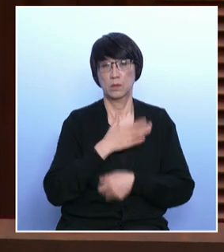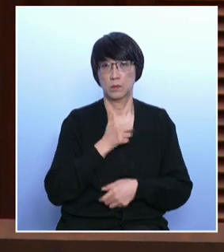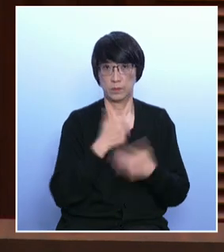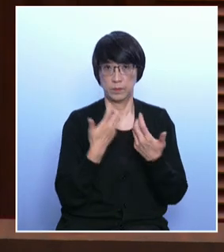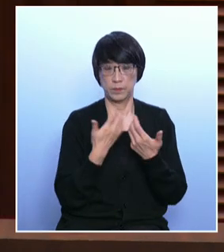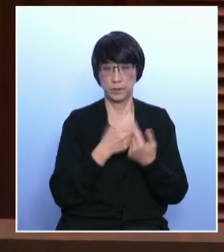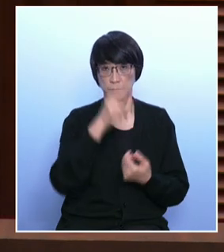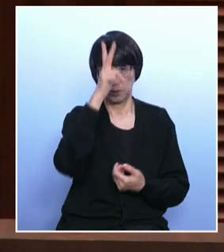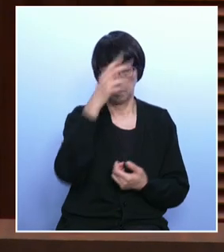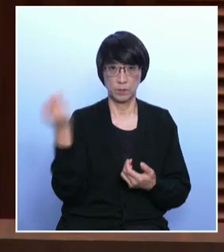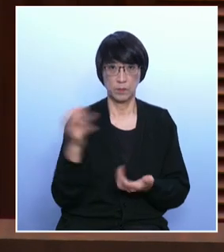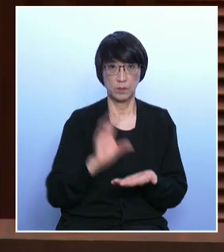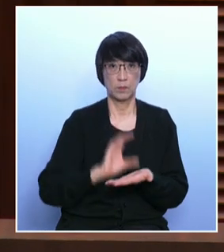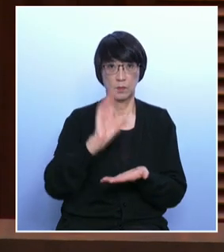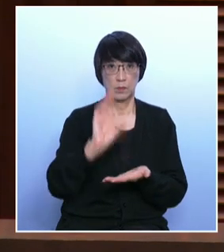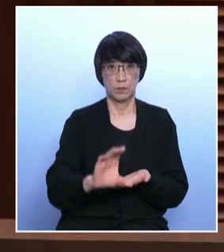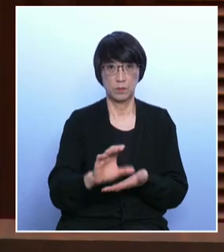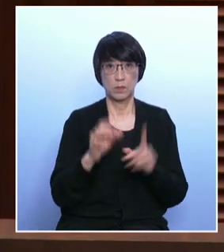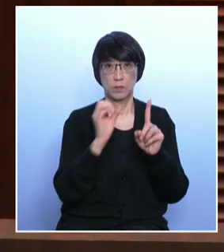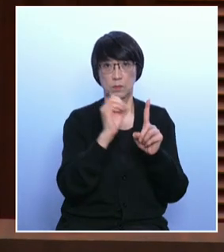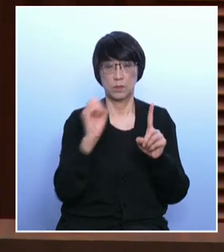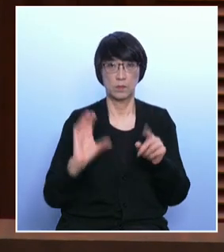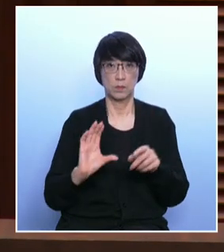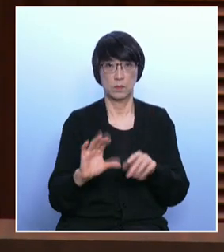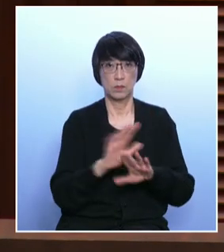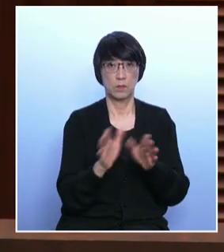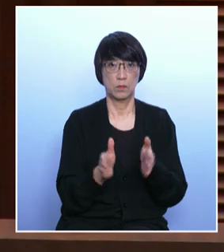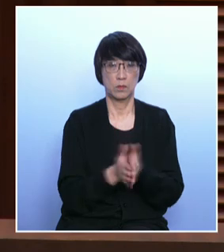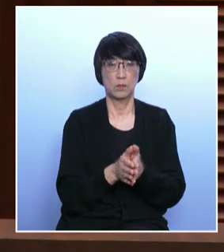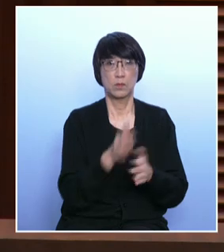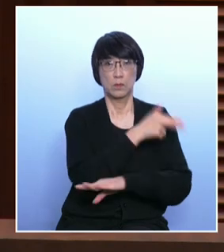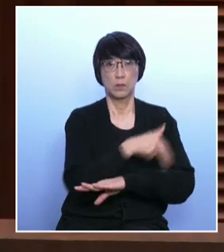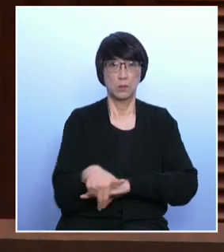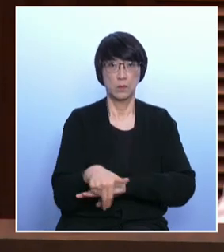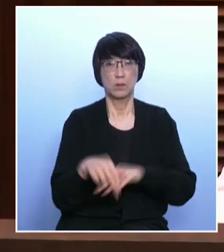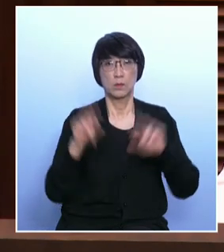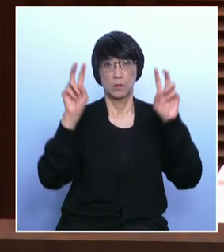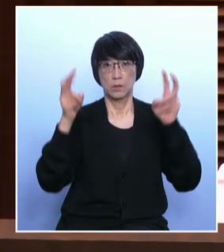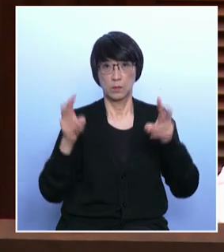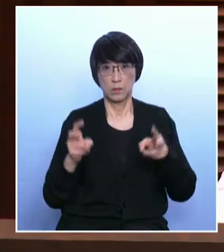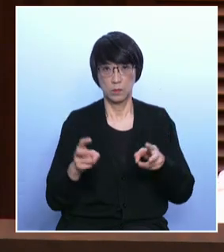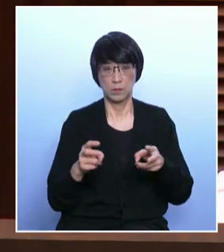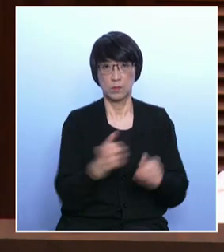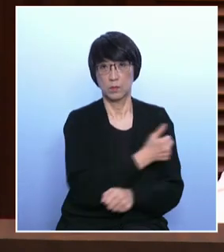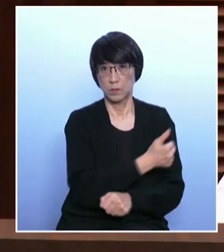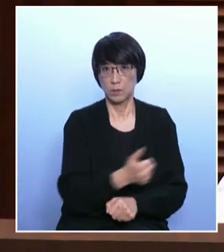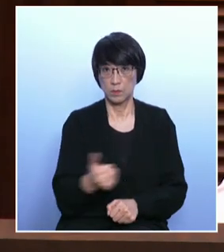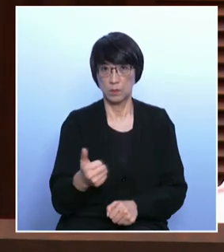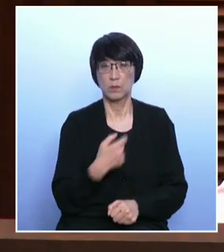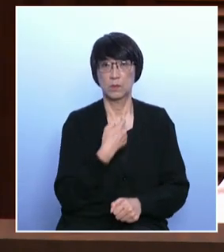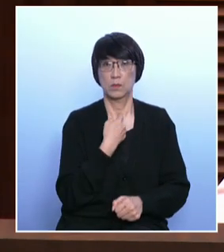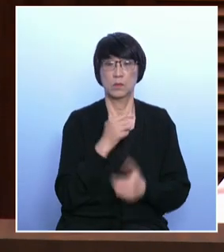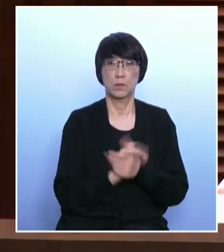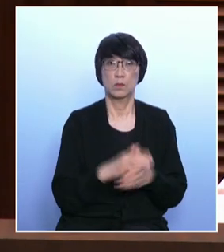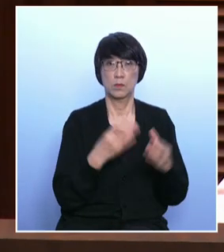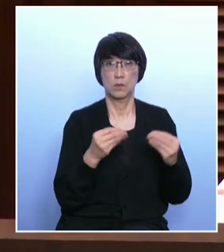2022 to 23 policy address, the government injected an additional $10 billion. The purpose was to